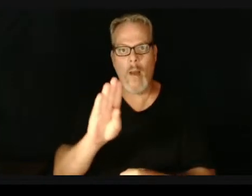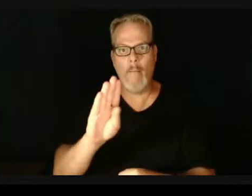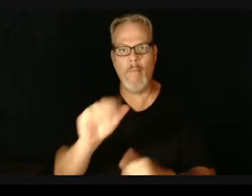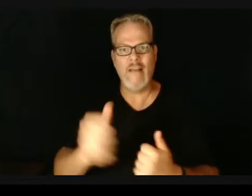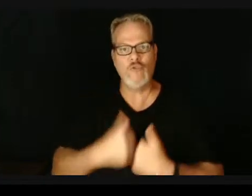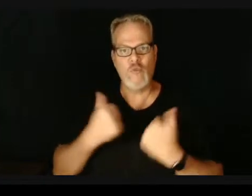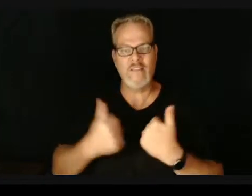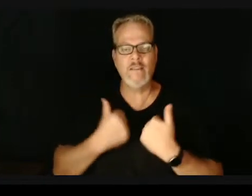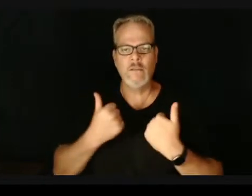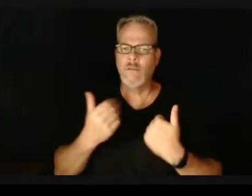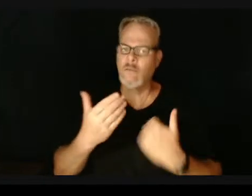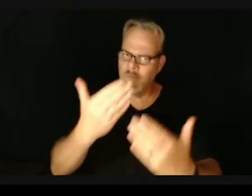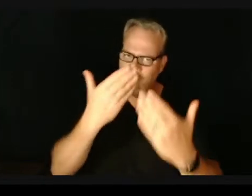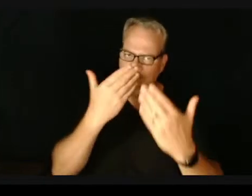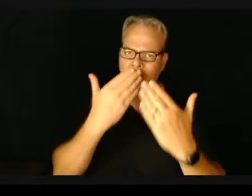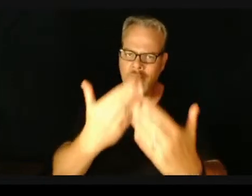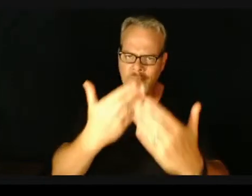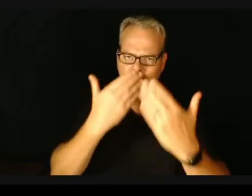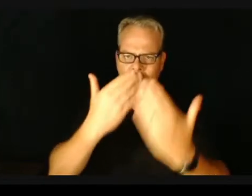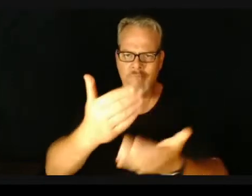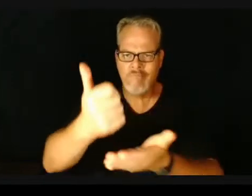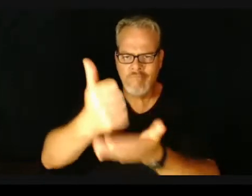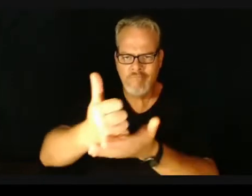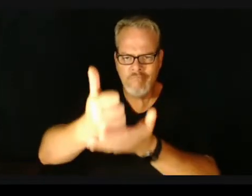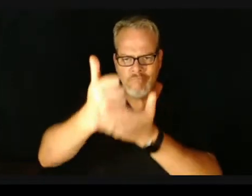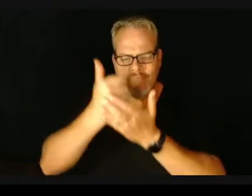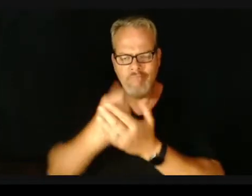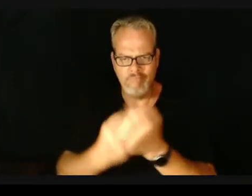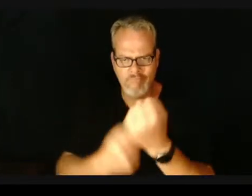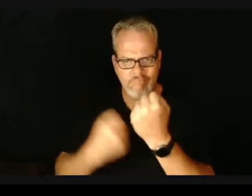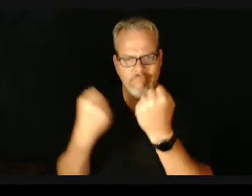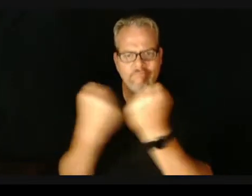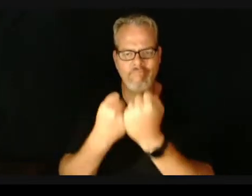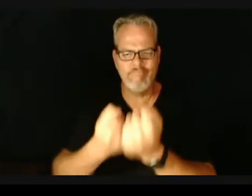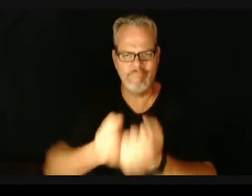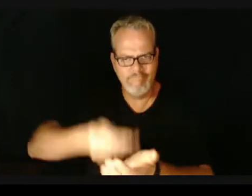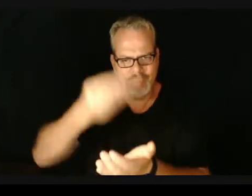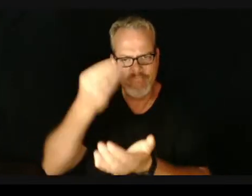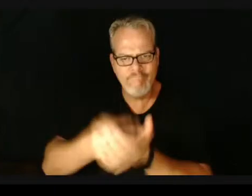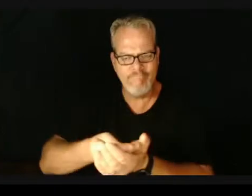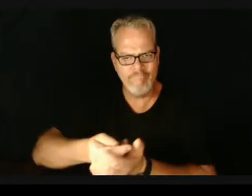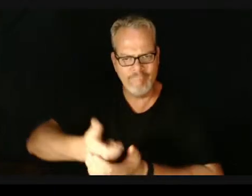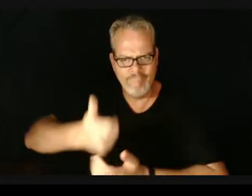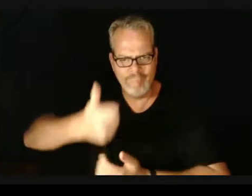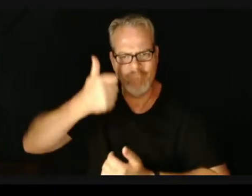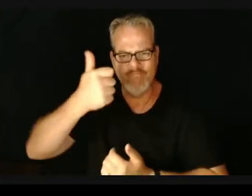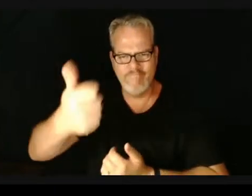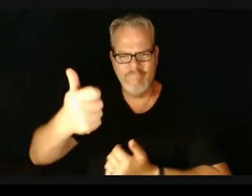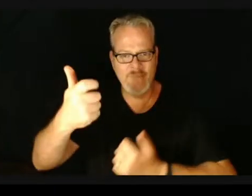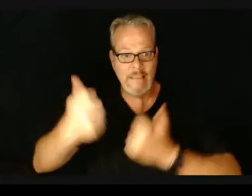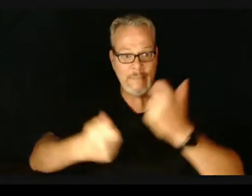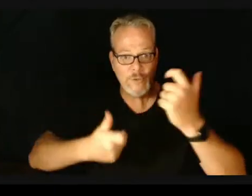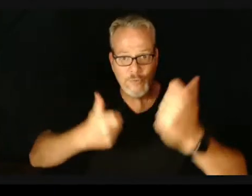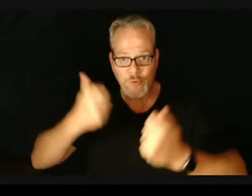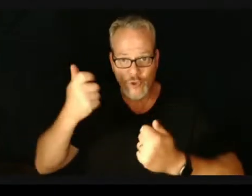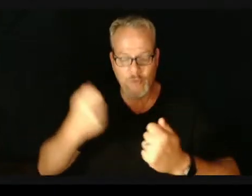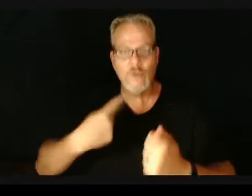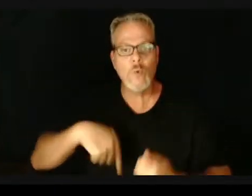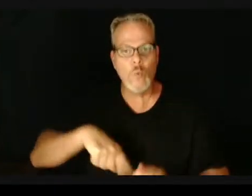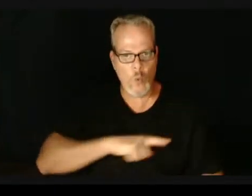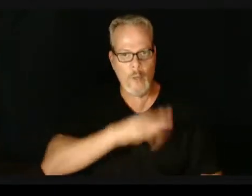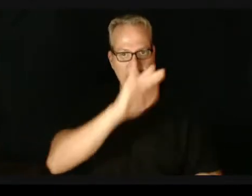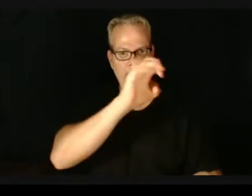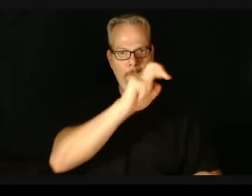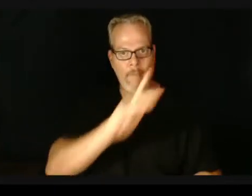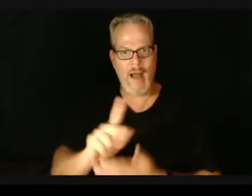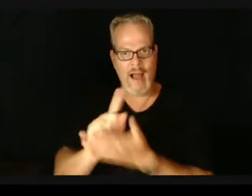yeah, we appreciate all the donations, all the support, like subscriptions, everybody that showed up today. And we will be back next Thursday unless